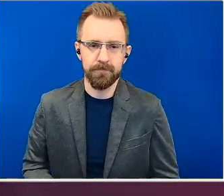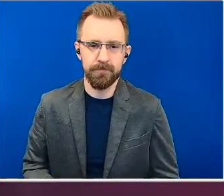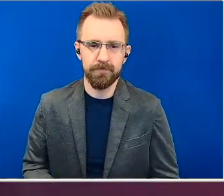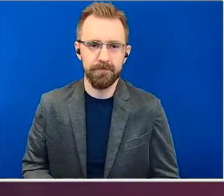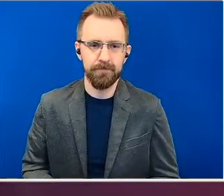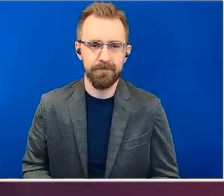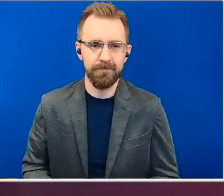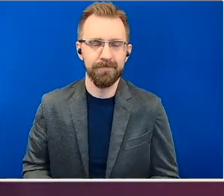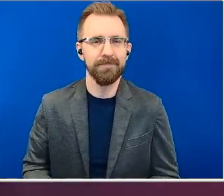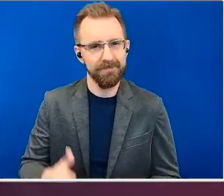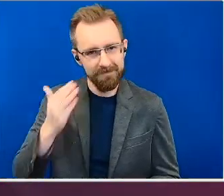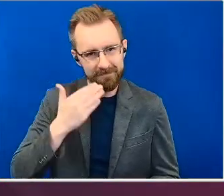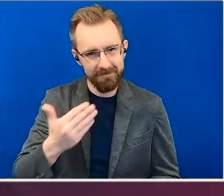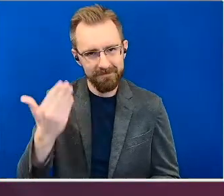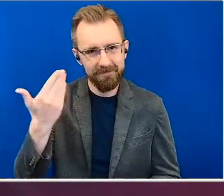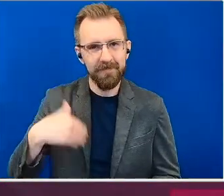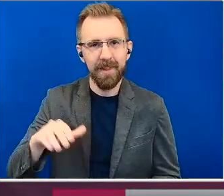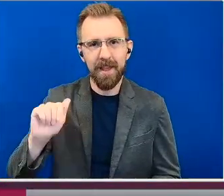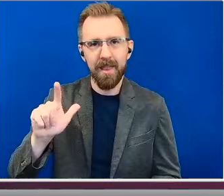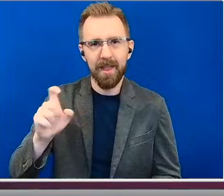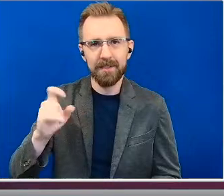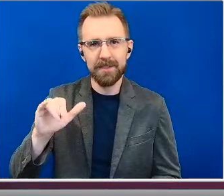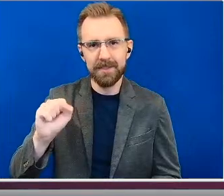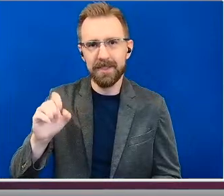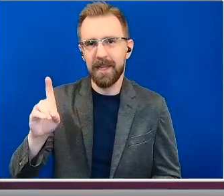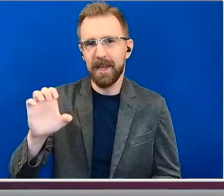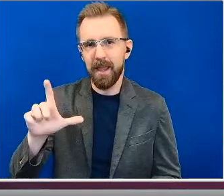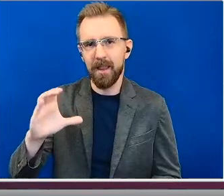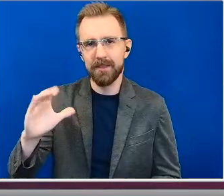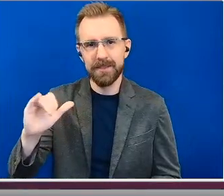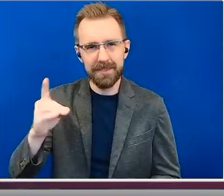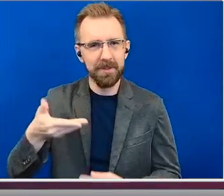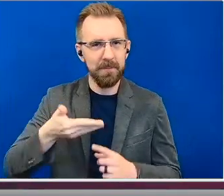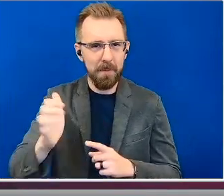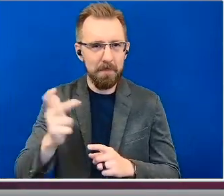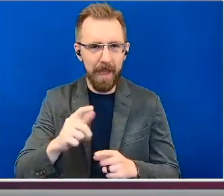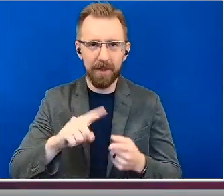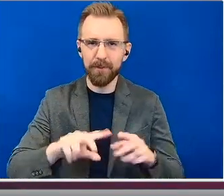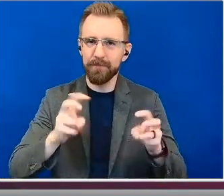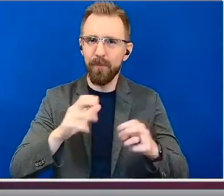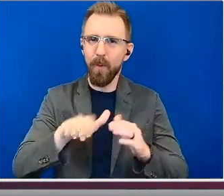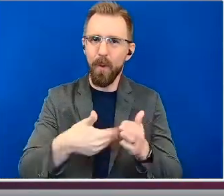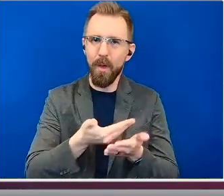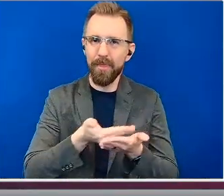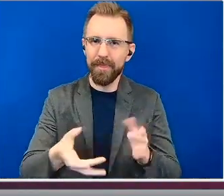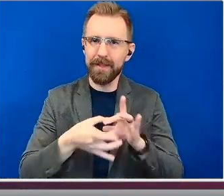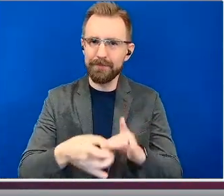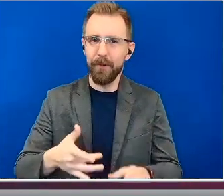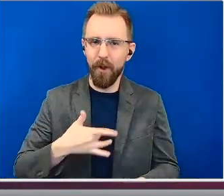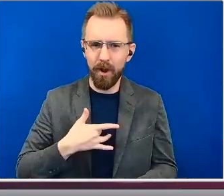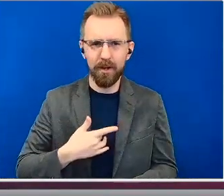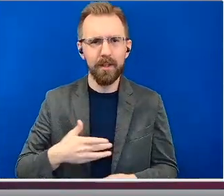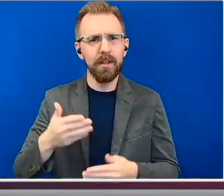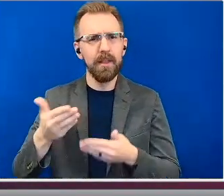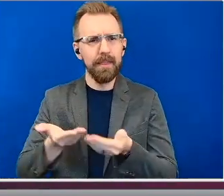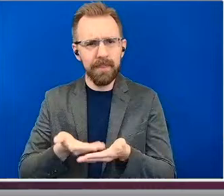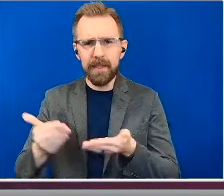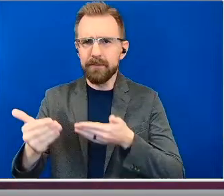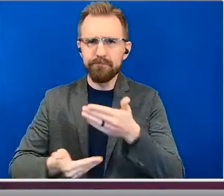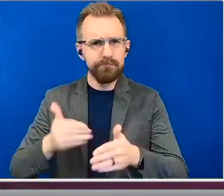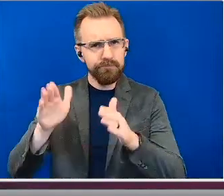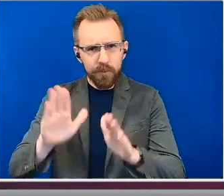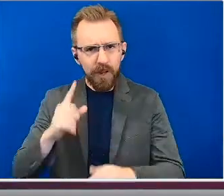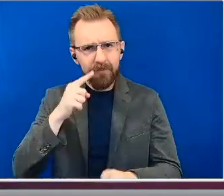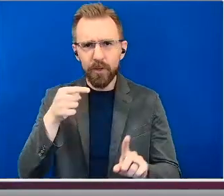Good morning, I'm Alexis Del Cid. Welcome back to All Things Heart. Life was going great for the man you're about to meet. Then one day, out of the blue,